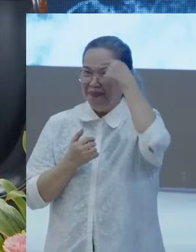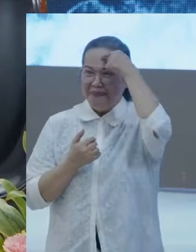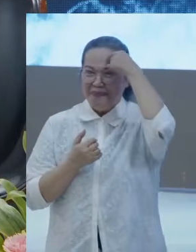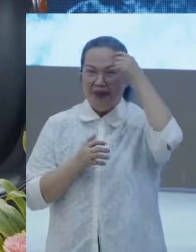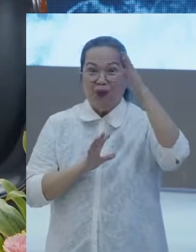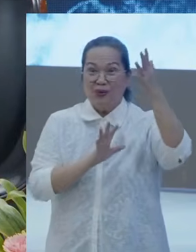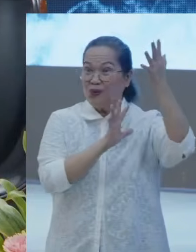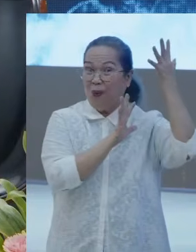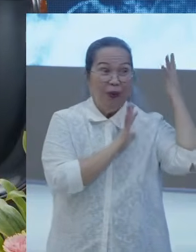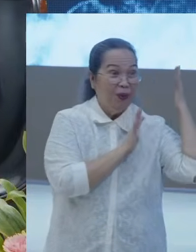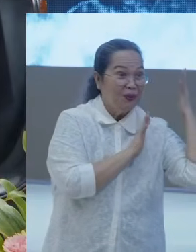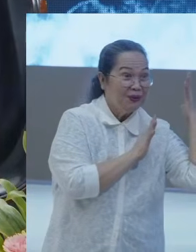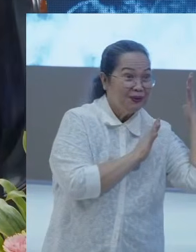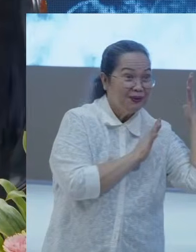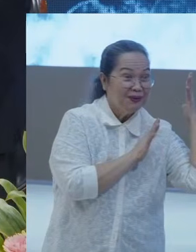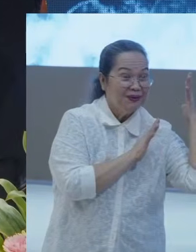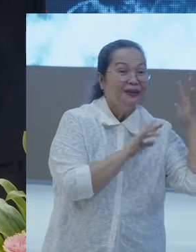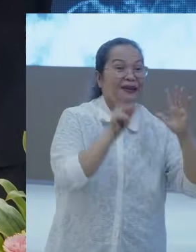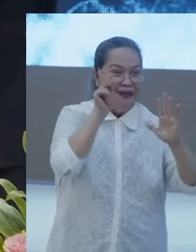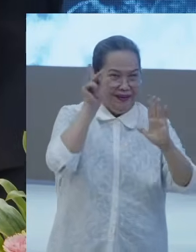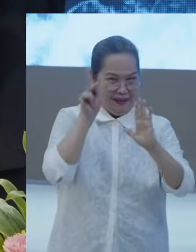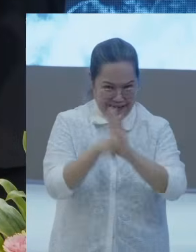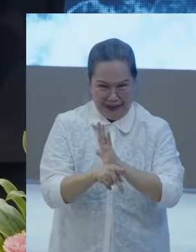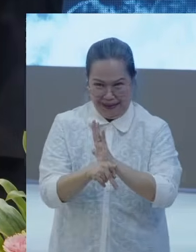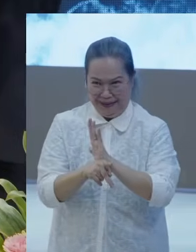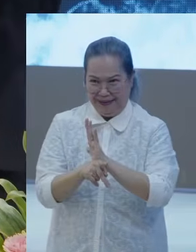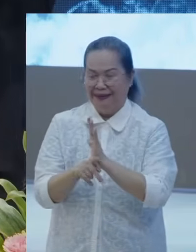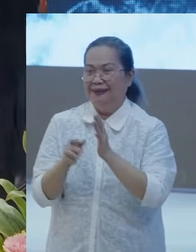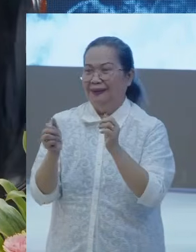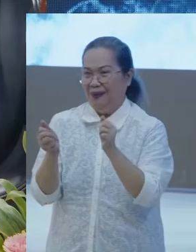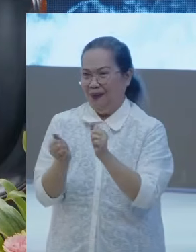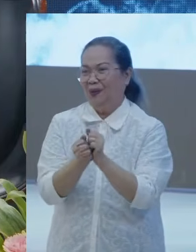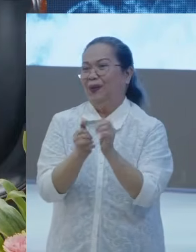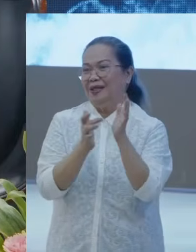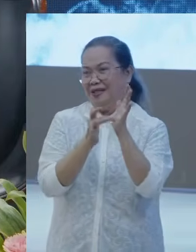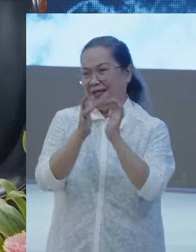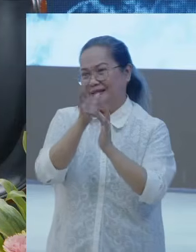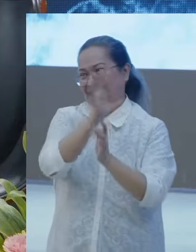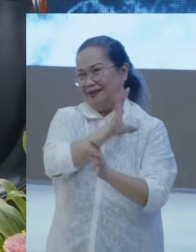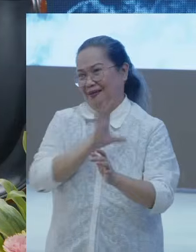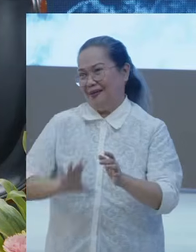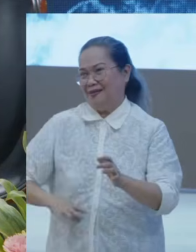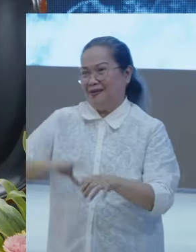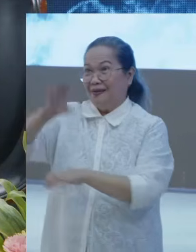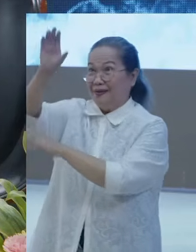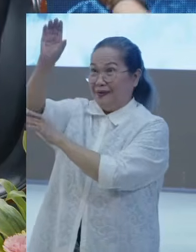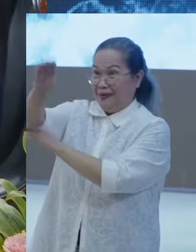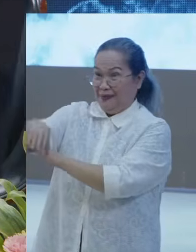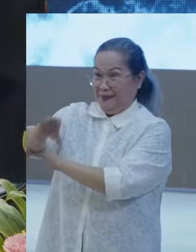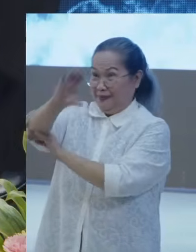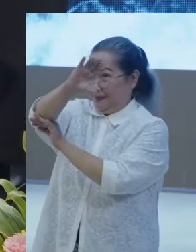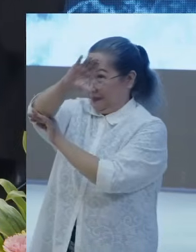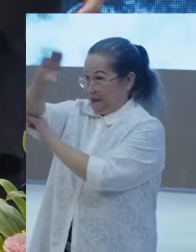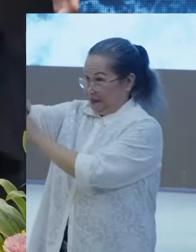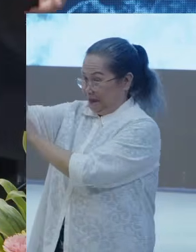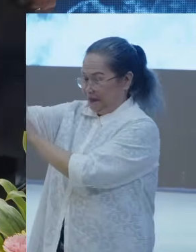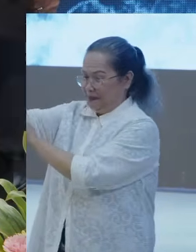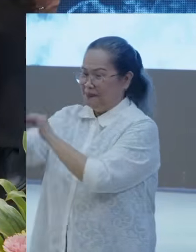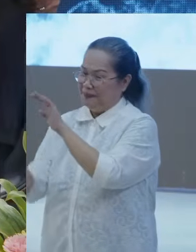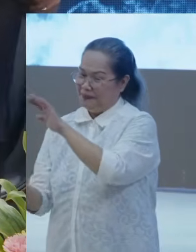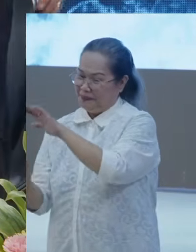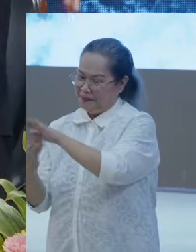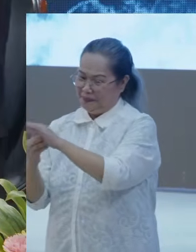lumang nilalang natin ay pinatay na ng ating Panginoon sa krus ng Kalbaryo. At nung siya ay nabuhay na